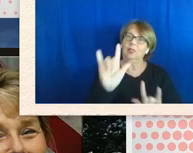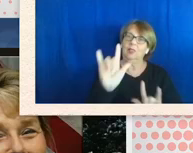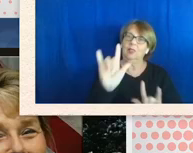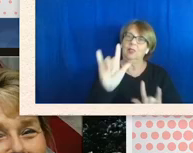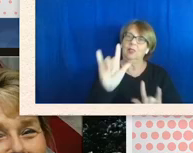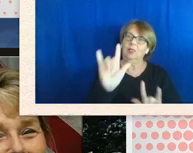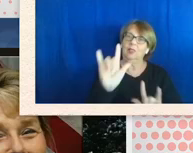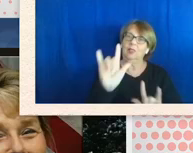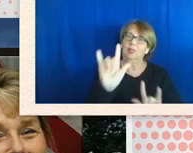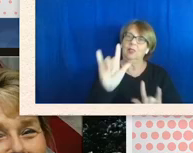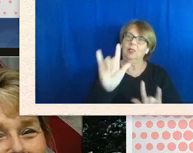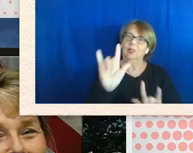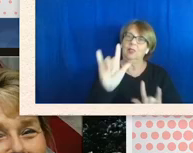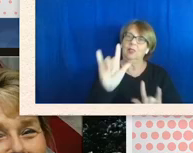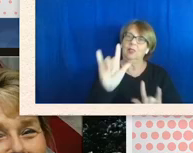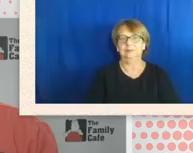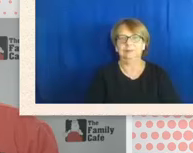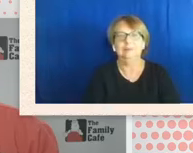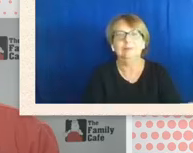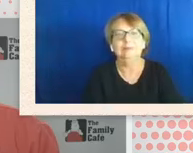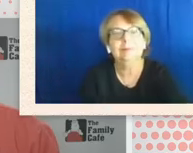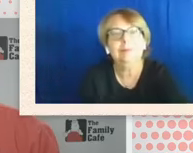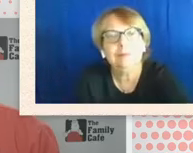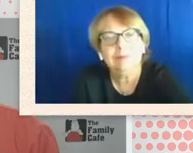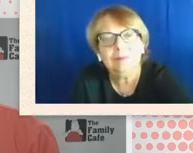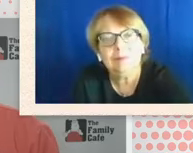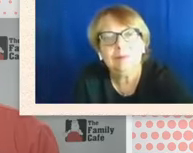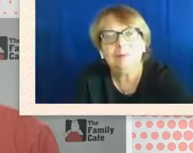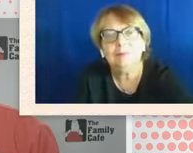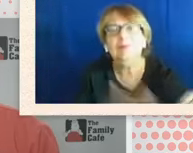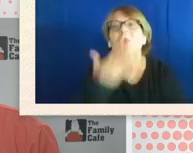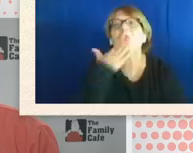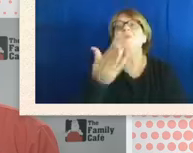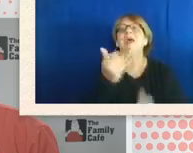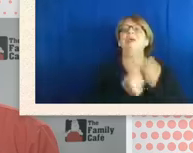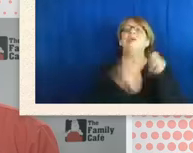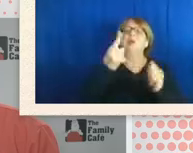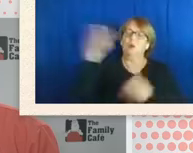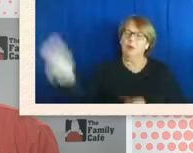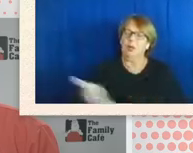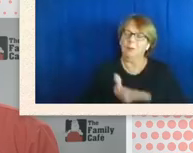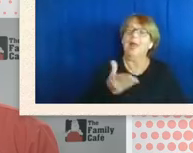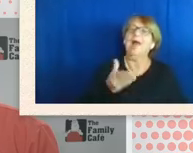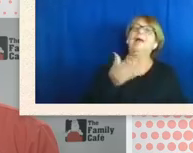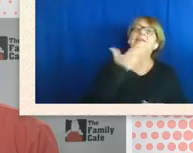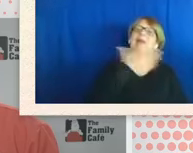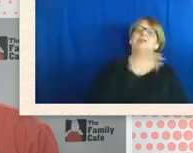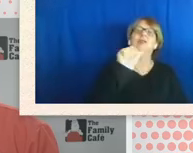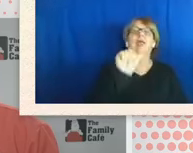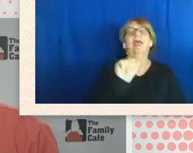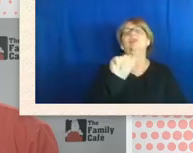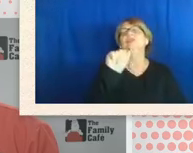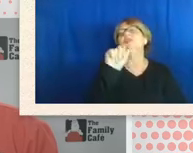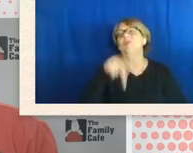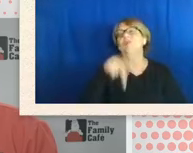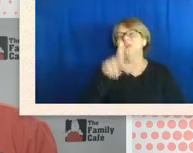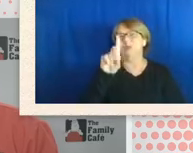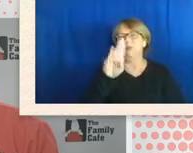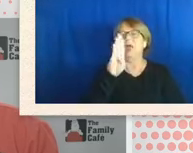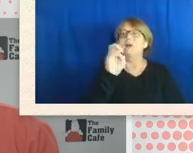All right. Thanks, everybody. Welcome back. And thank you to the Agency for Persons with Disabilities and Barbara Palmer for that